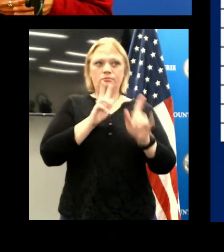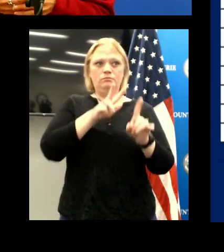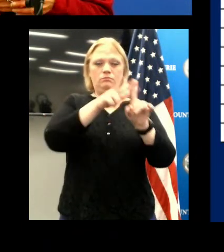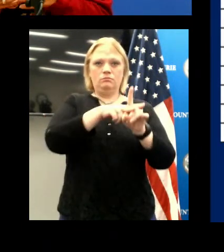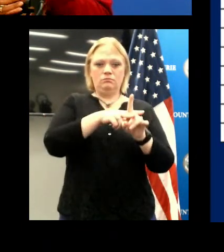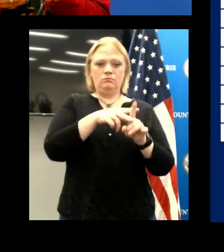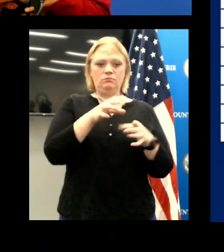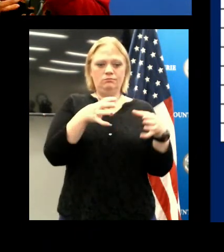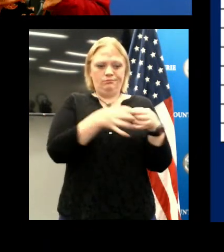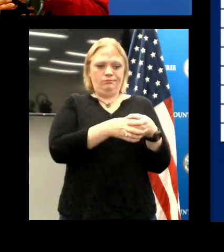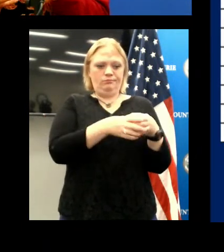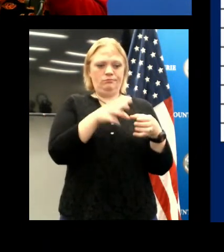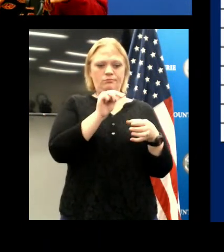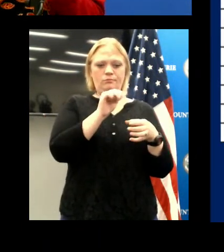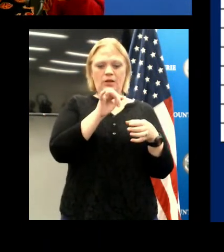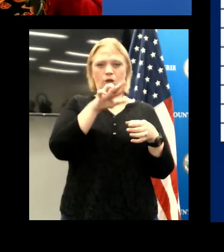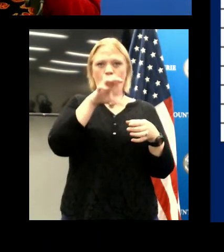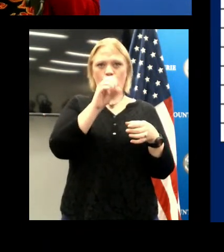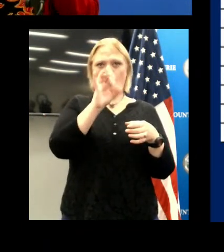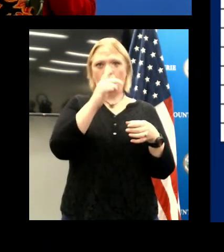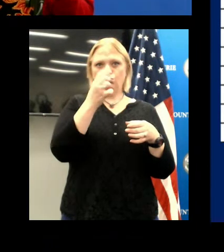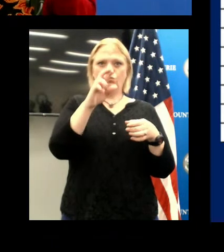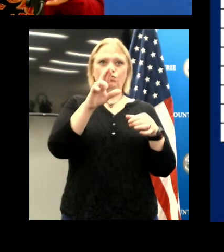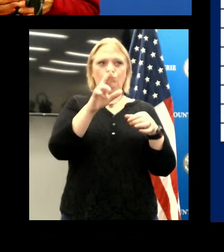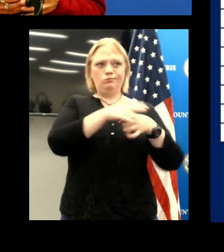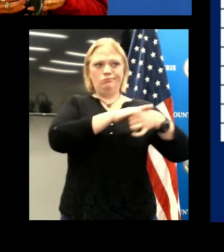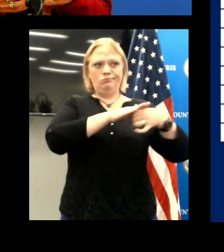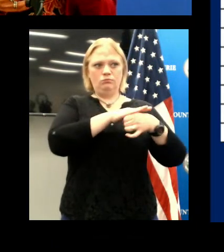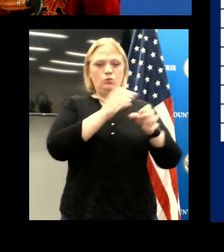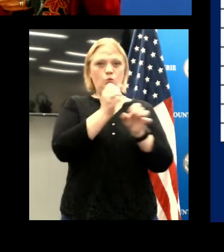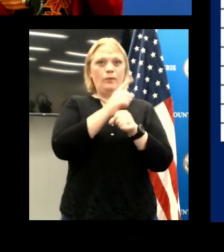microcluster area. So we want to work with the state to make sure that that doesn't